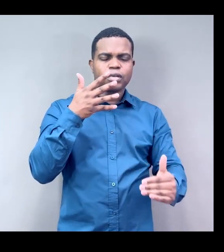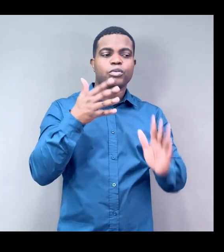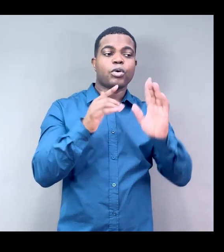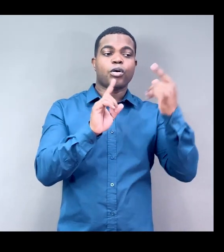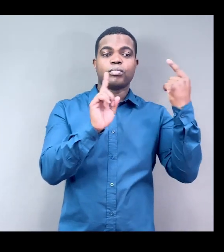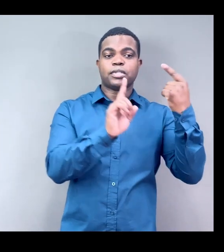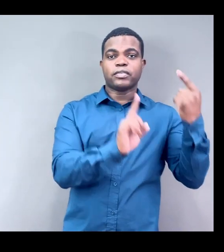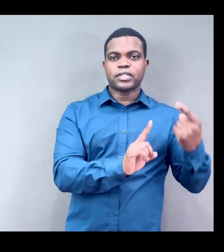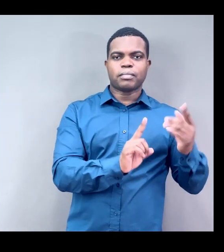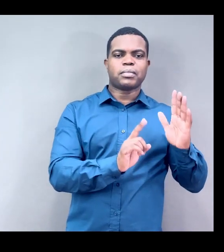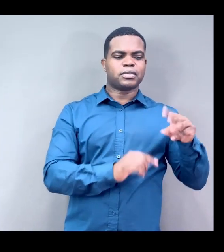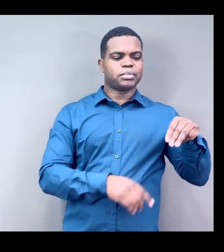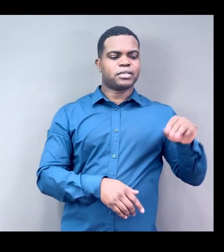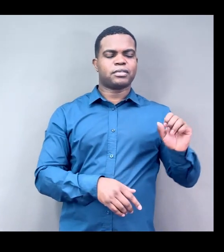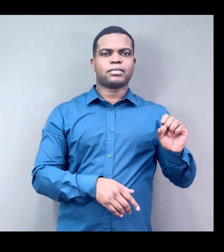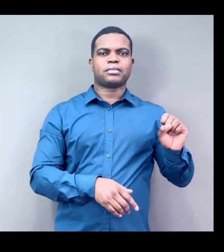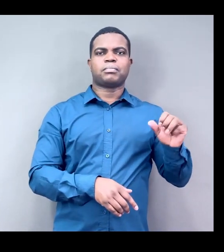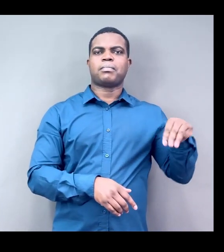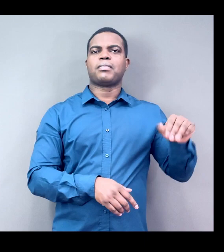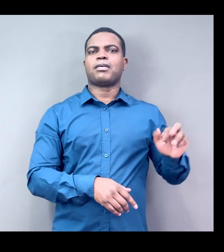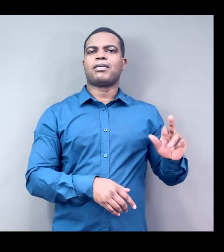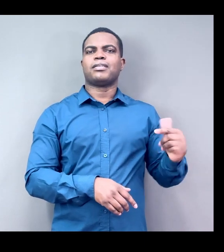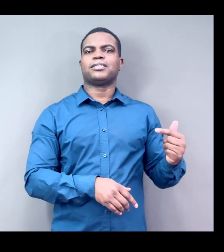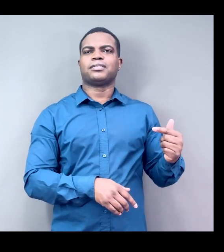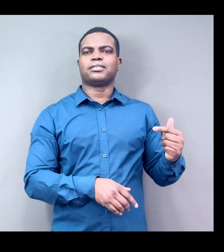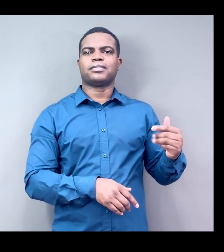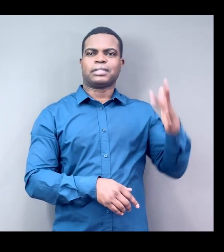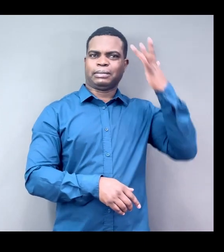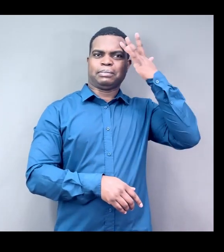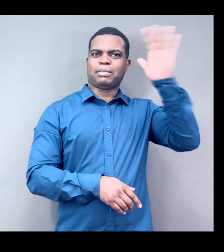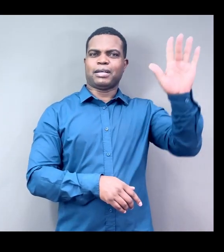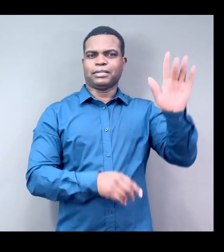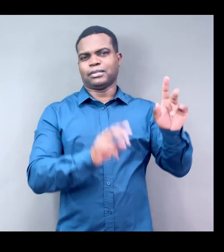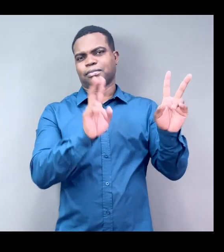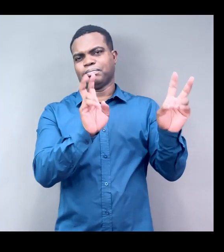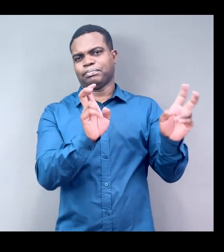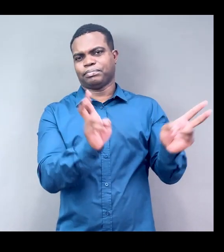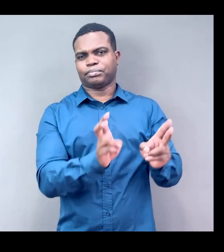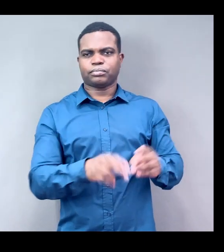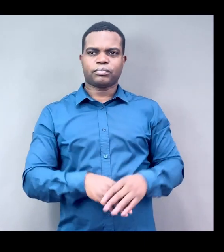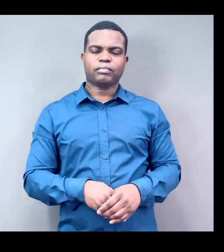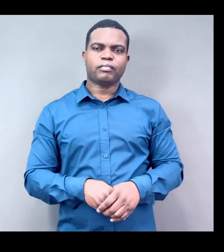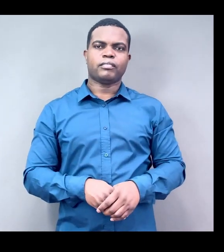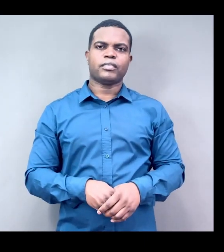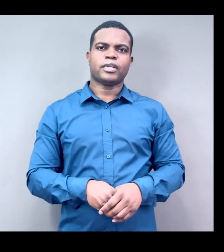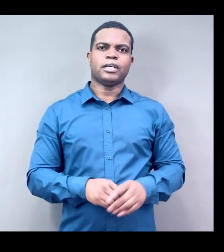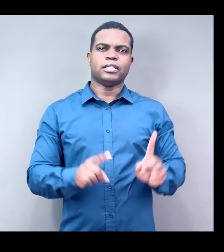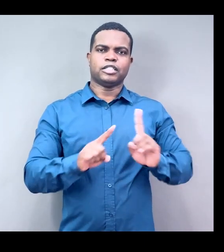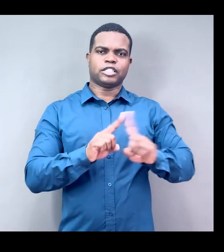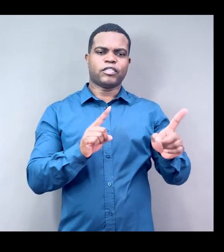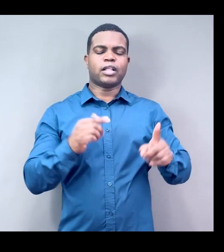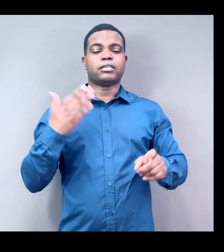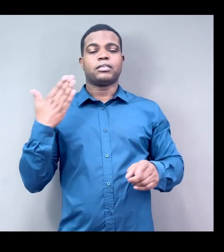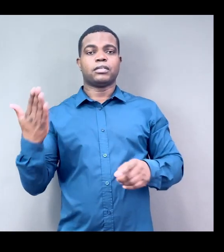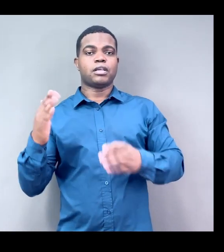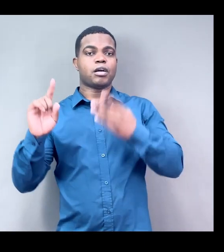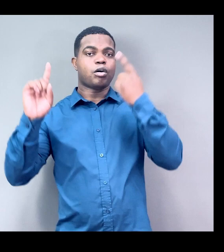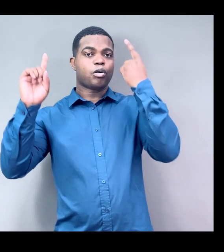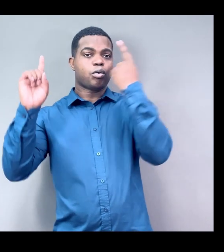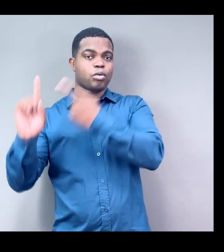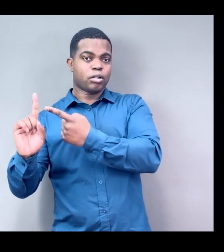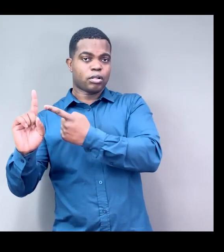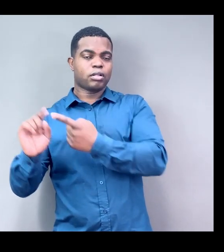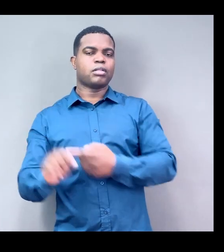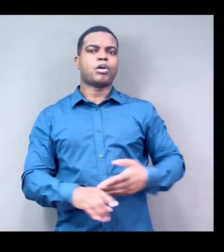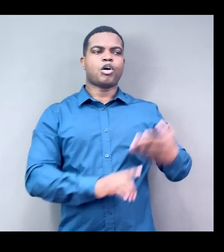defined, but your objectives must be SMART. So those are